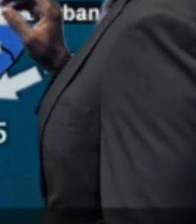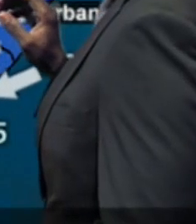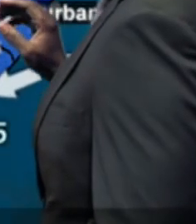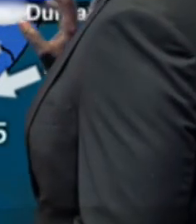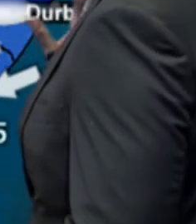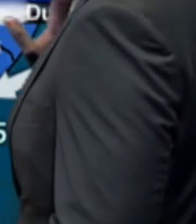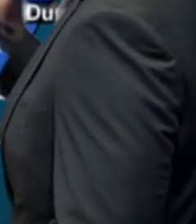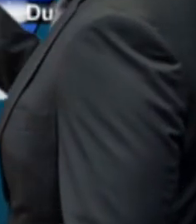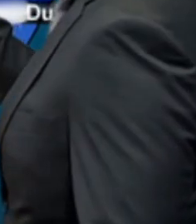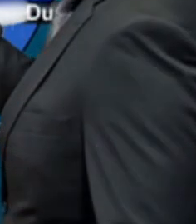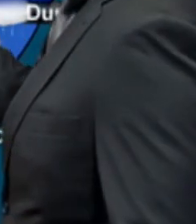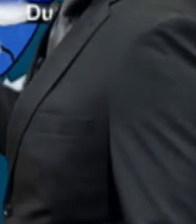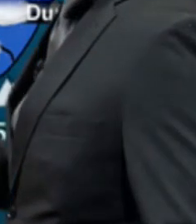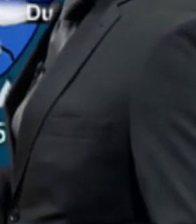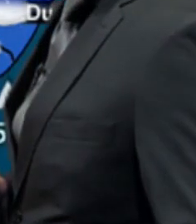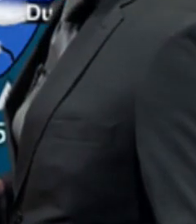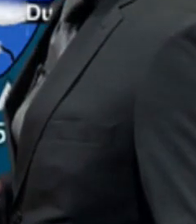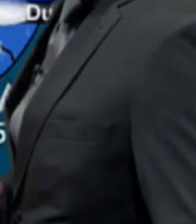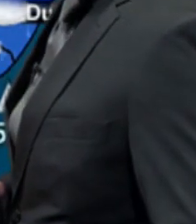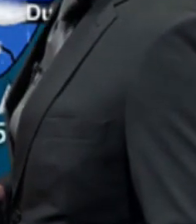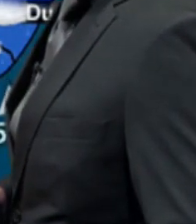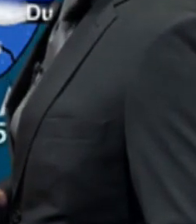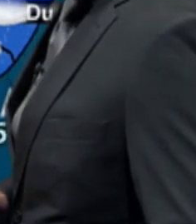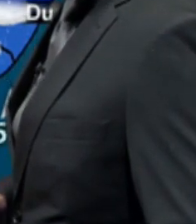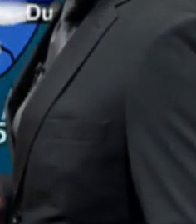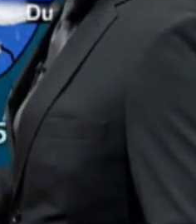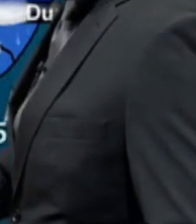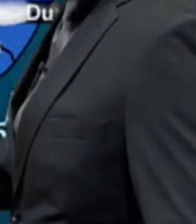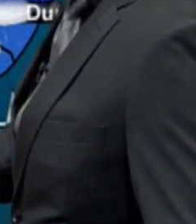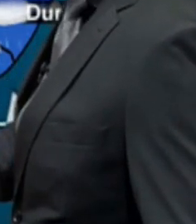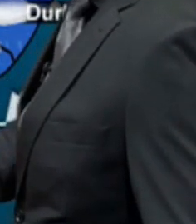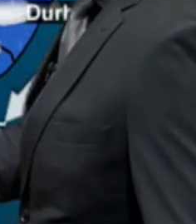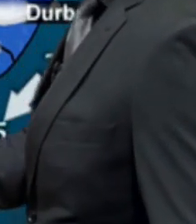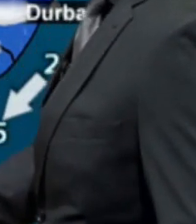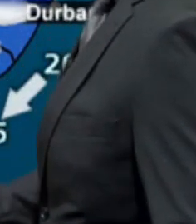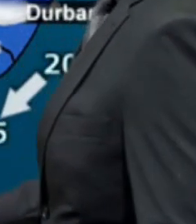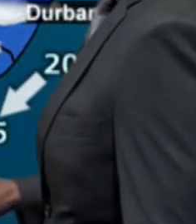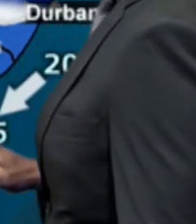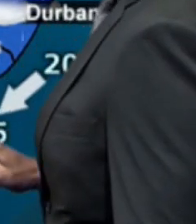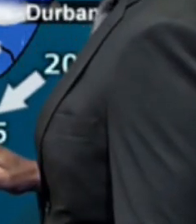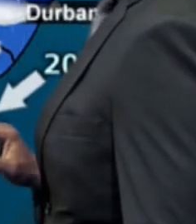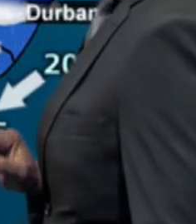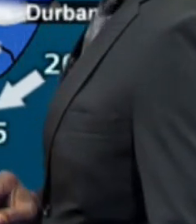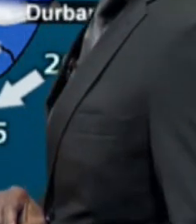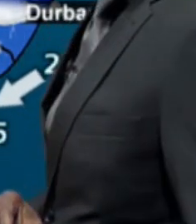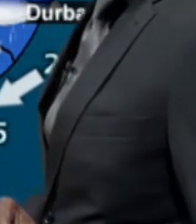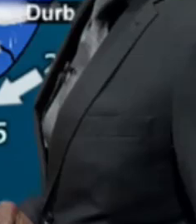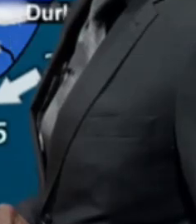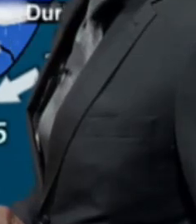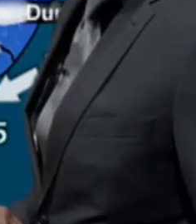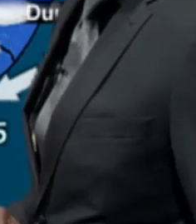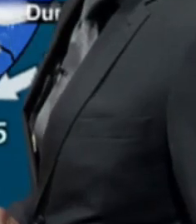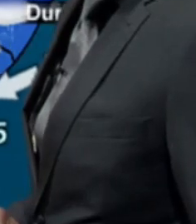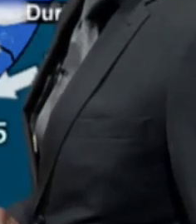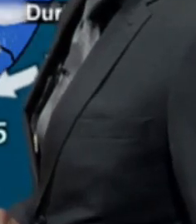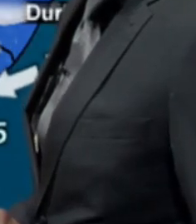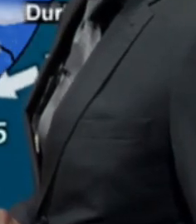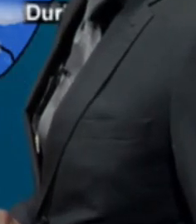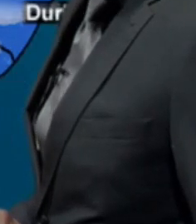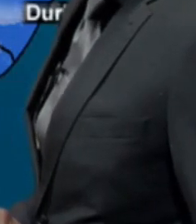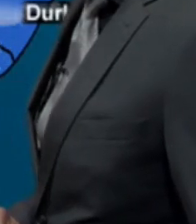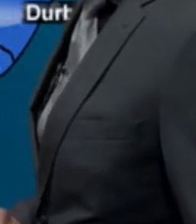ka haro kwa Natala o tla jwala hona ka haro phriba tsa mamlodi e tla be pula tsena tsa batho le dikgoma se shebile ka thoko go mabopoteng o hlokomele hore e tla be le fela moya e